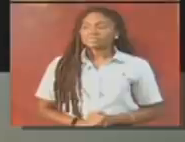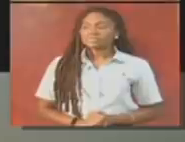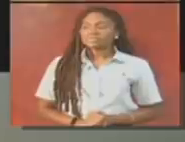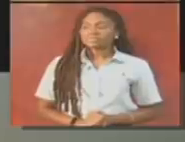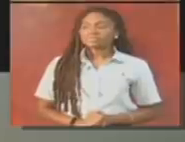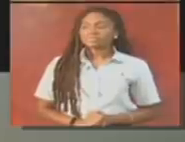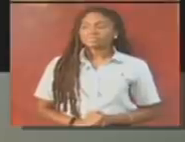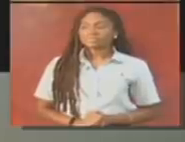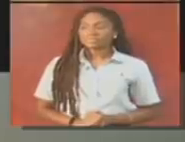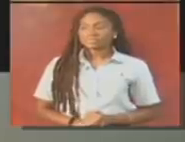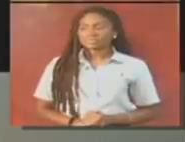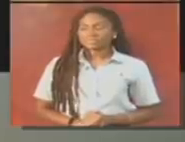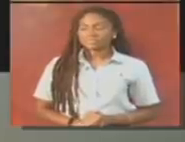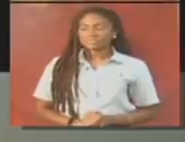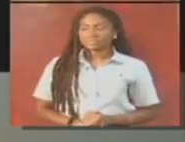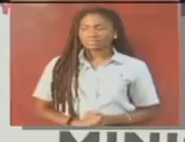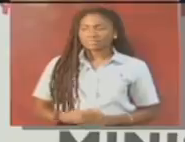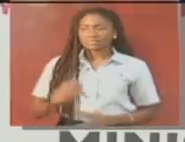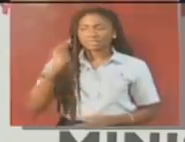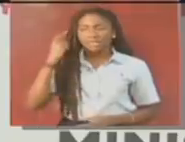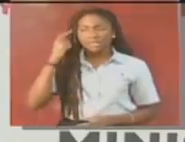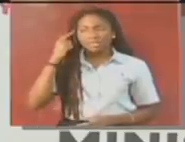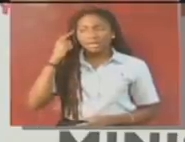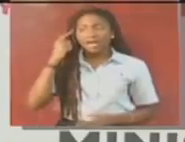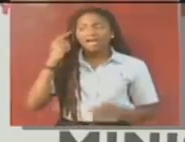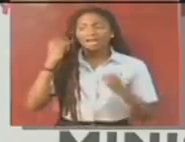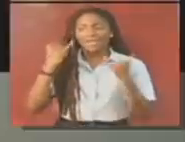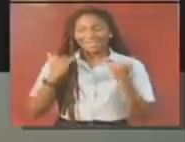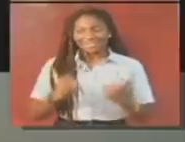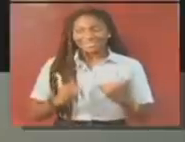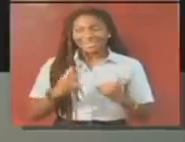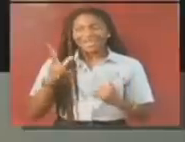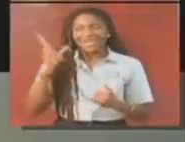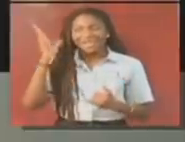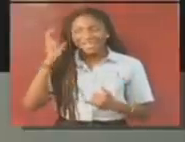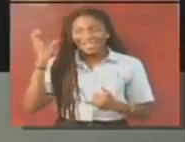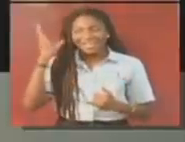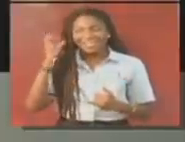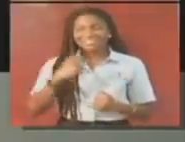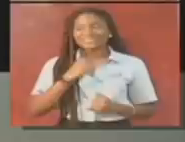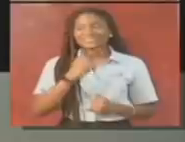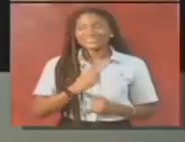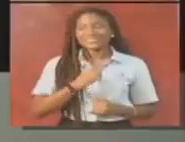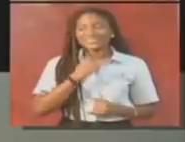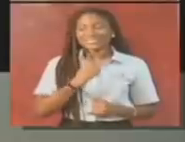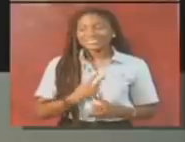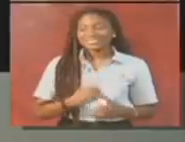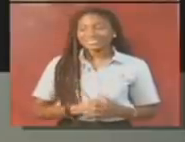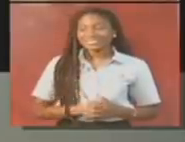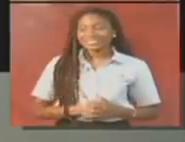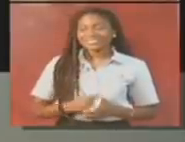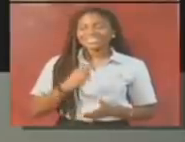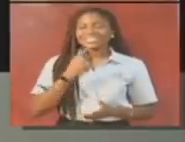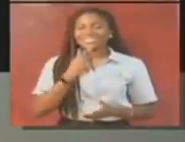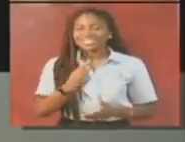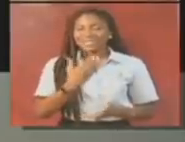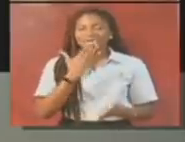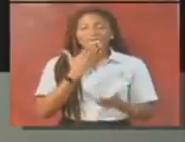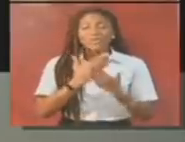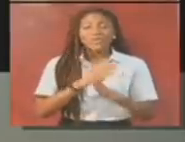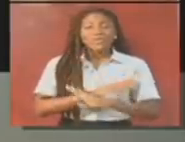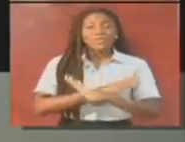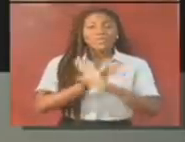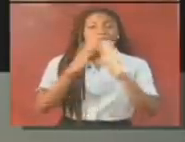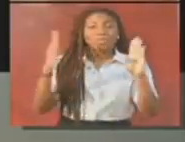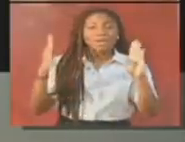Good morning. I think there's a challenge with the audio. Good morning. Thank you very much. Hearing you now. Yes. Yes. Good morning, Dr. Hines,